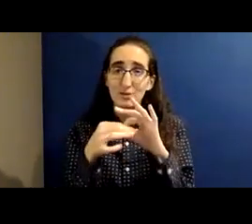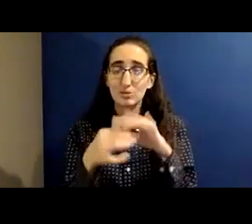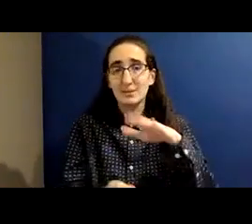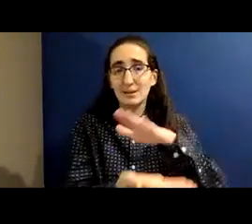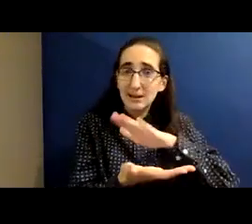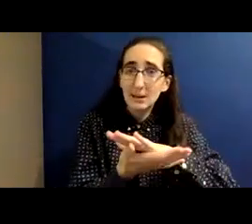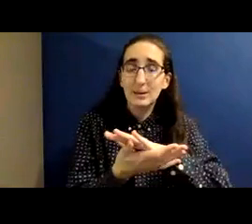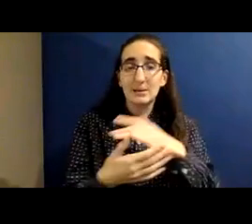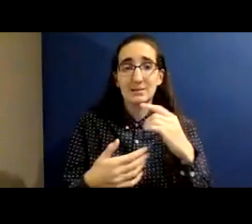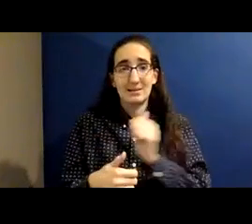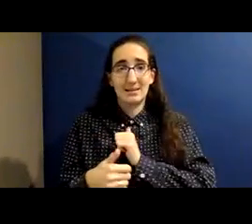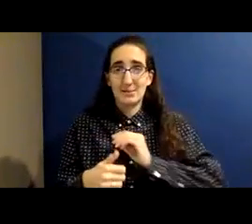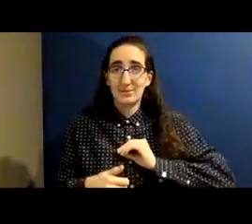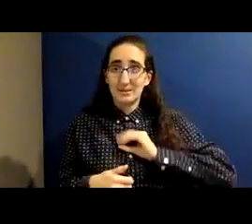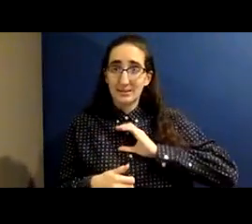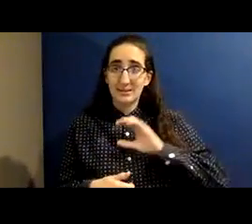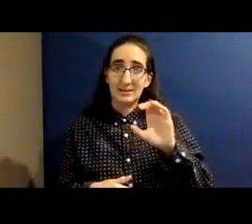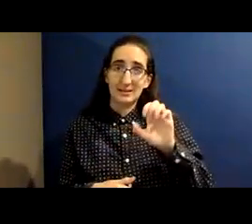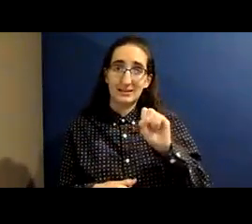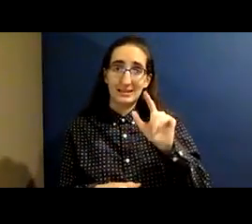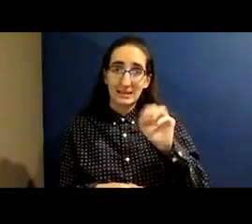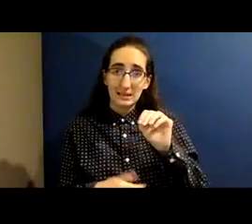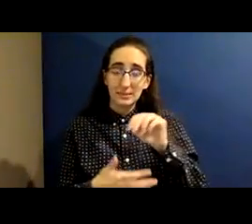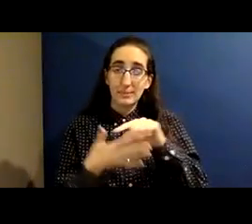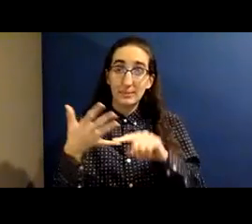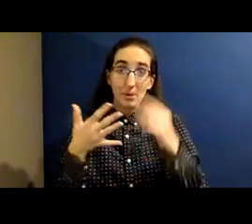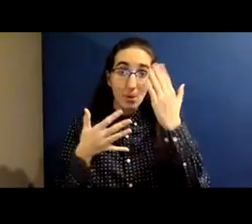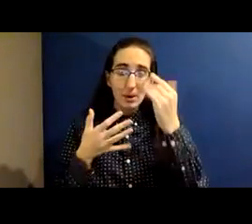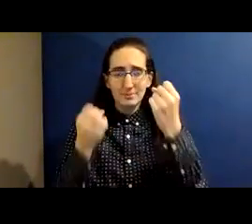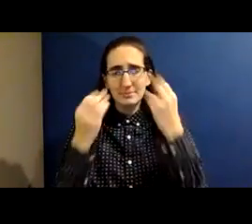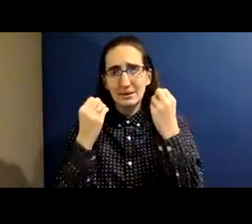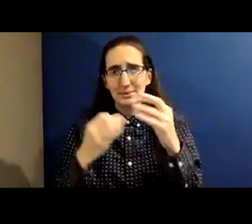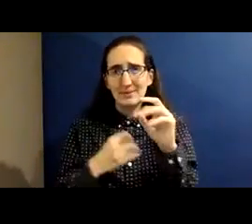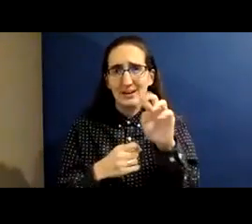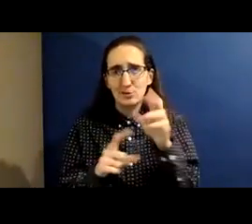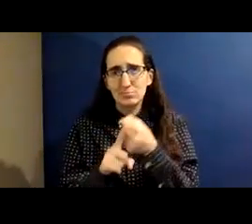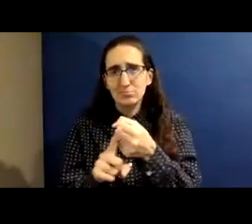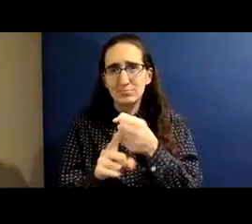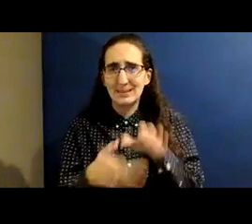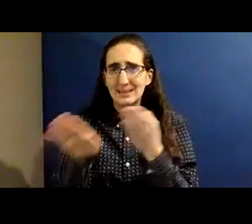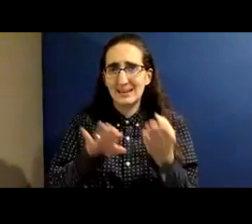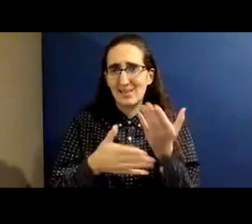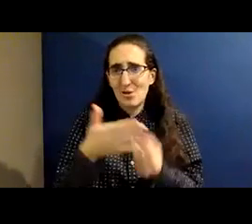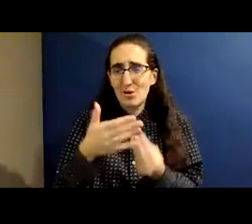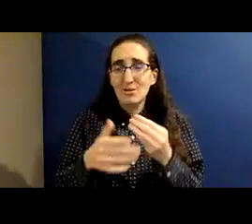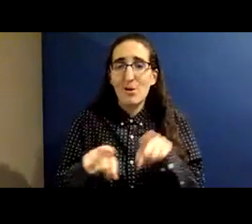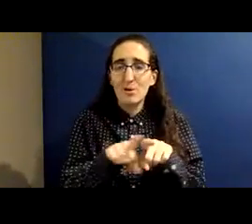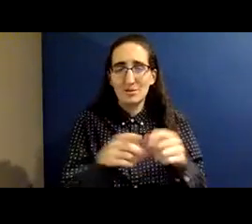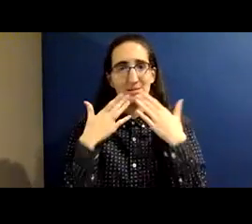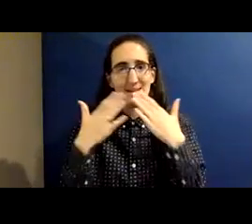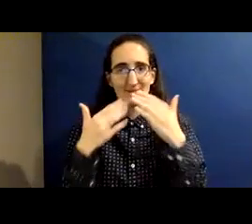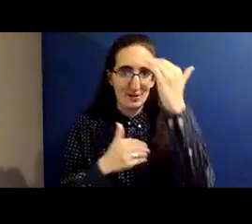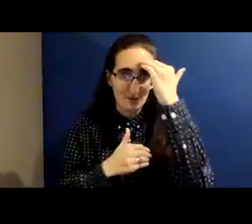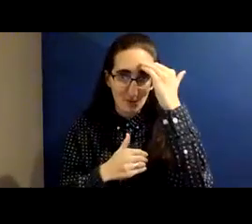academics, self-esteem, because there's so many factors that play into having a death loss. But we also thankfully know that there